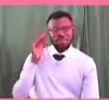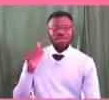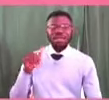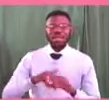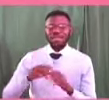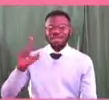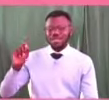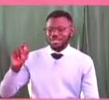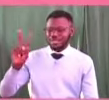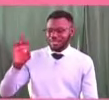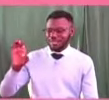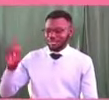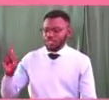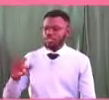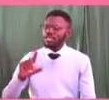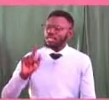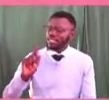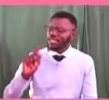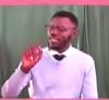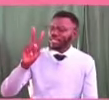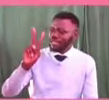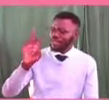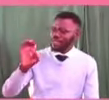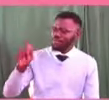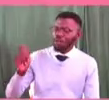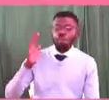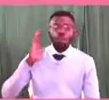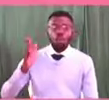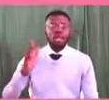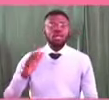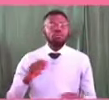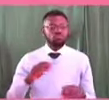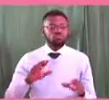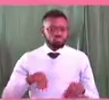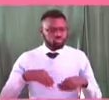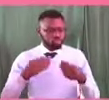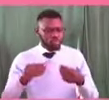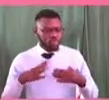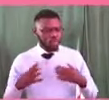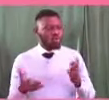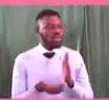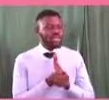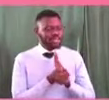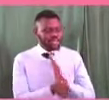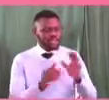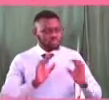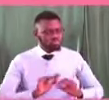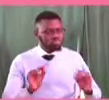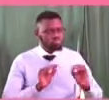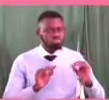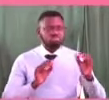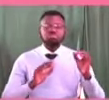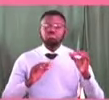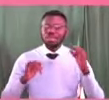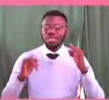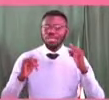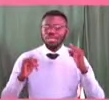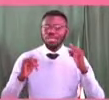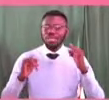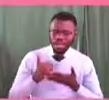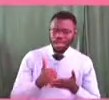TVETs. TVET is going to provide much-needed skills and innovation to power Kenya's